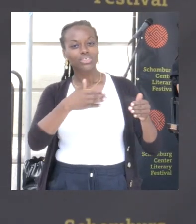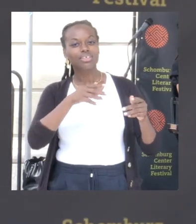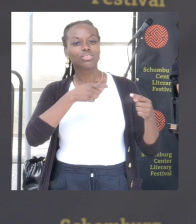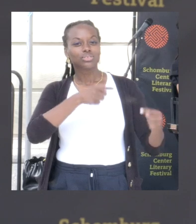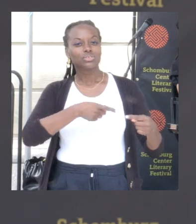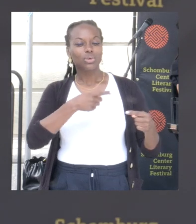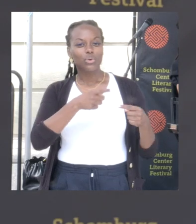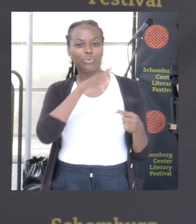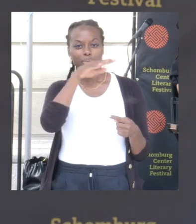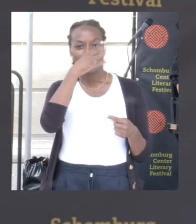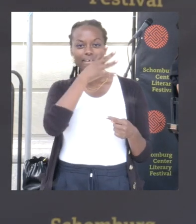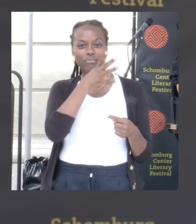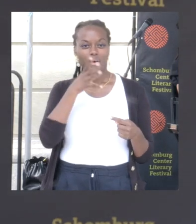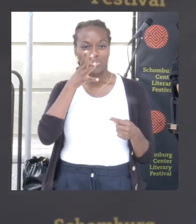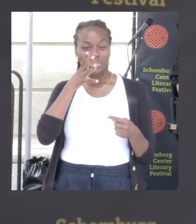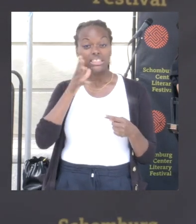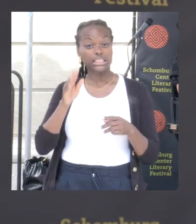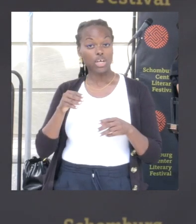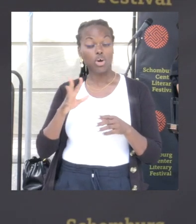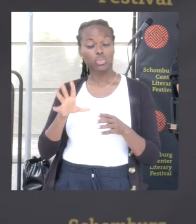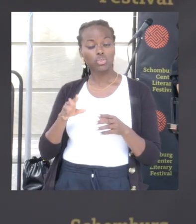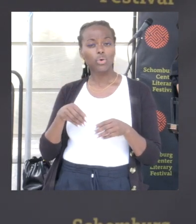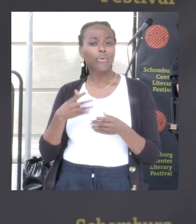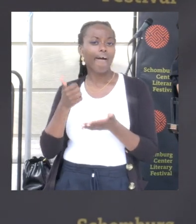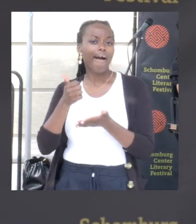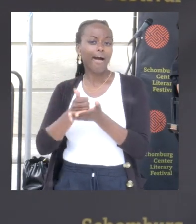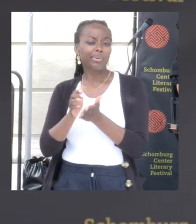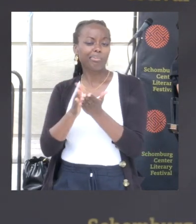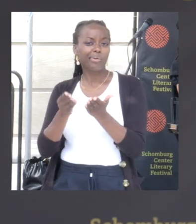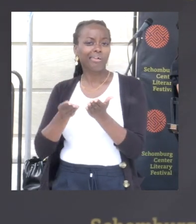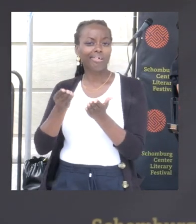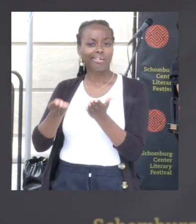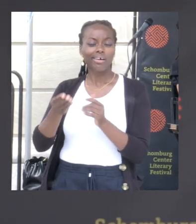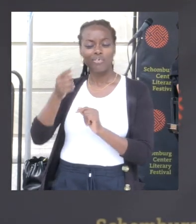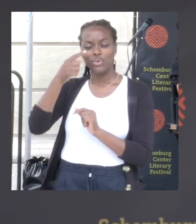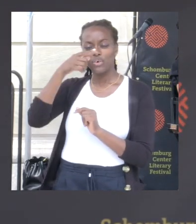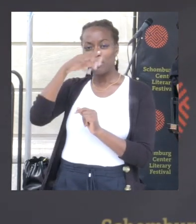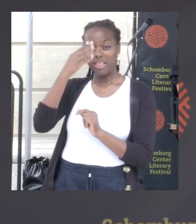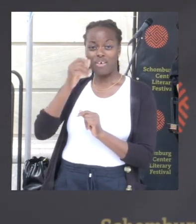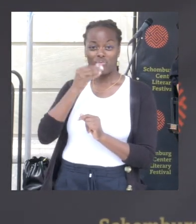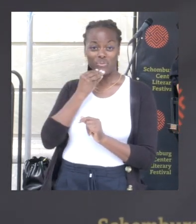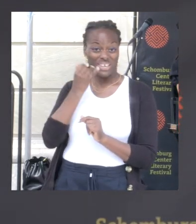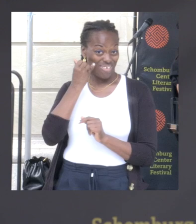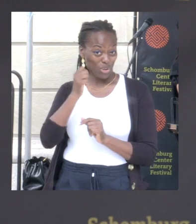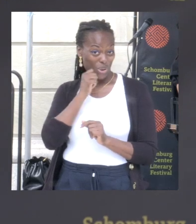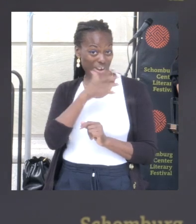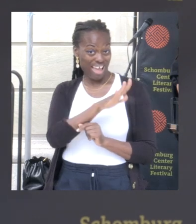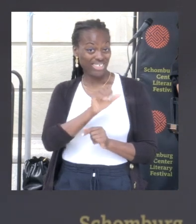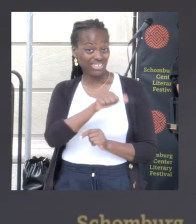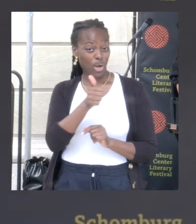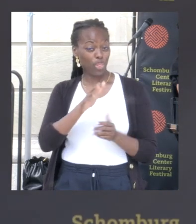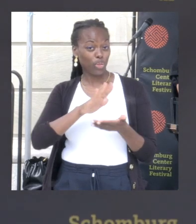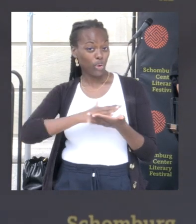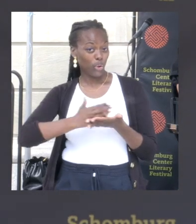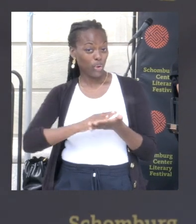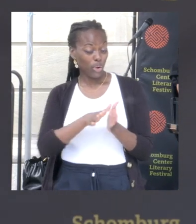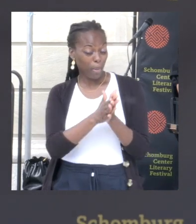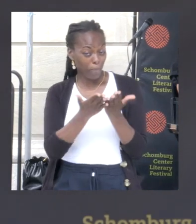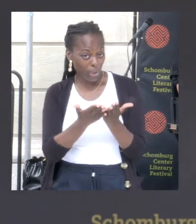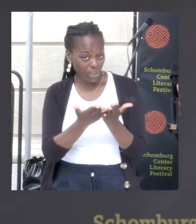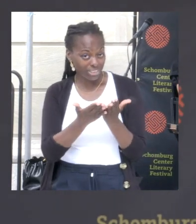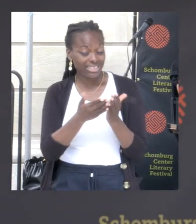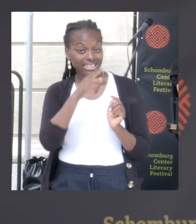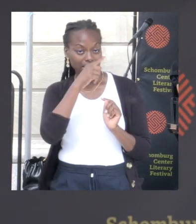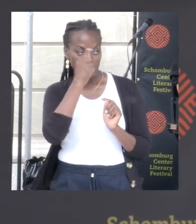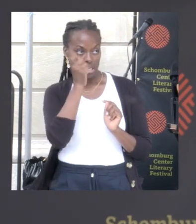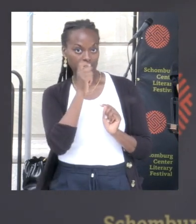they're really fantastic. It was because of Bryant that I suddenly wanted to open an African spice shop,